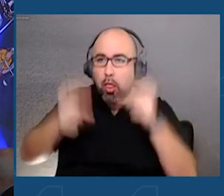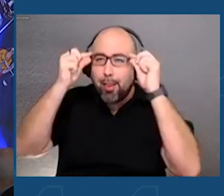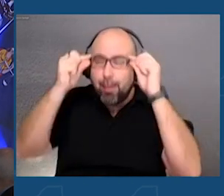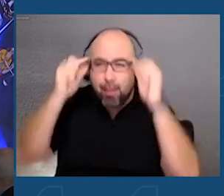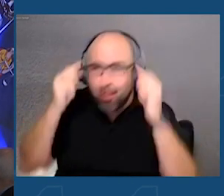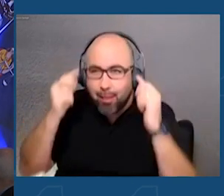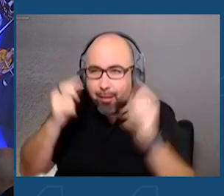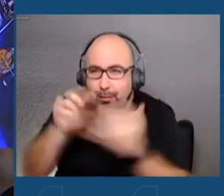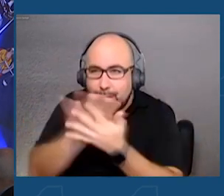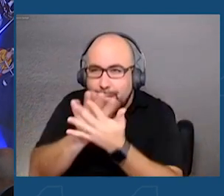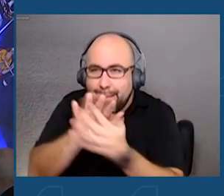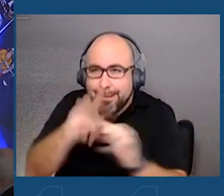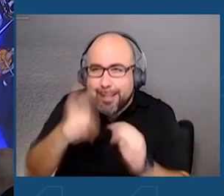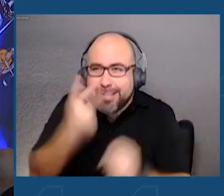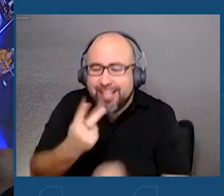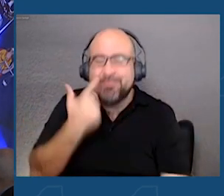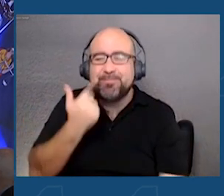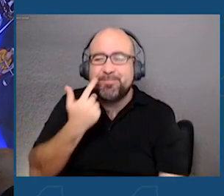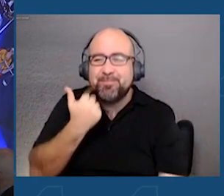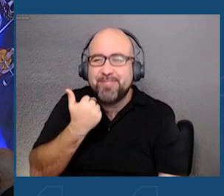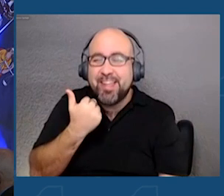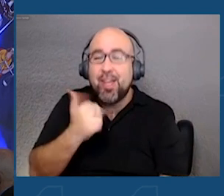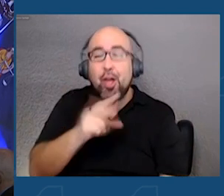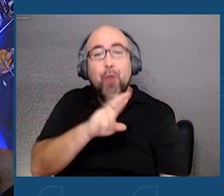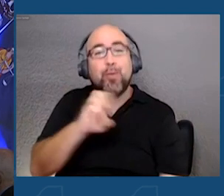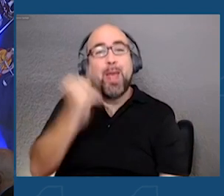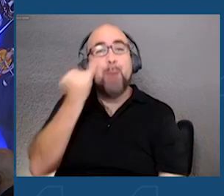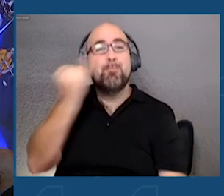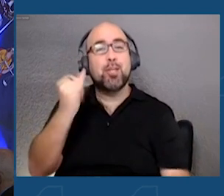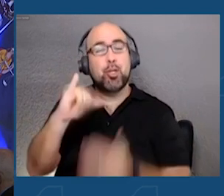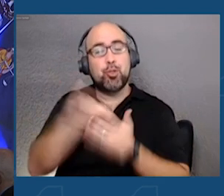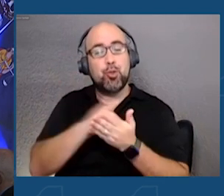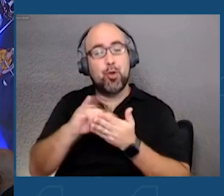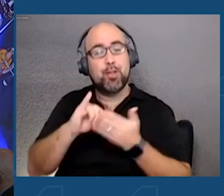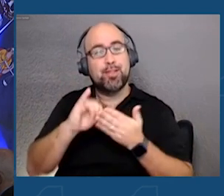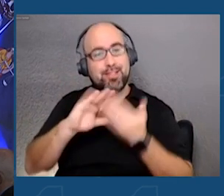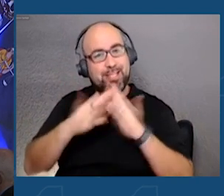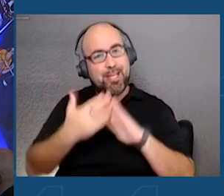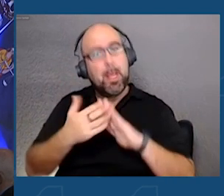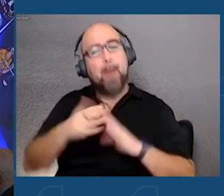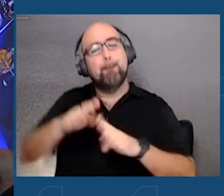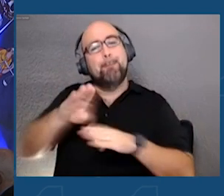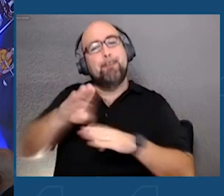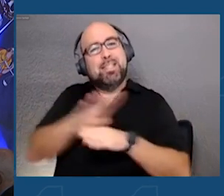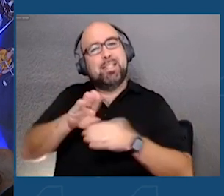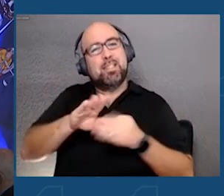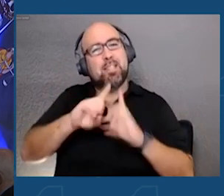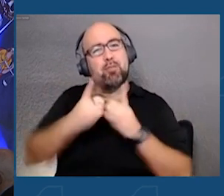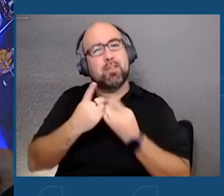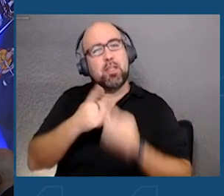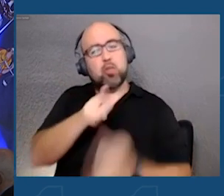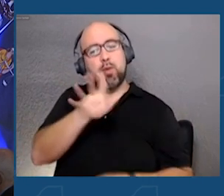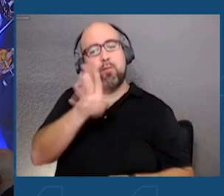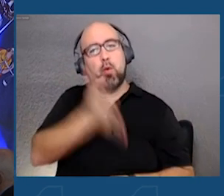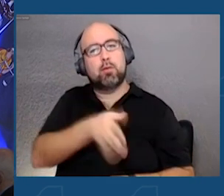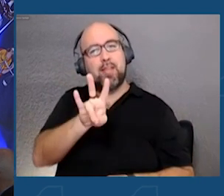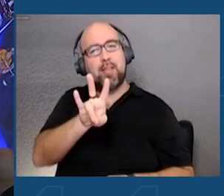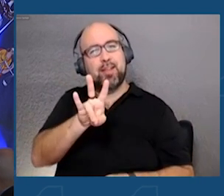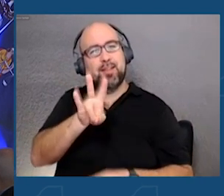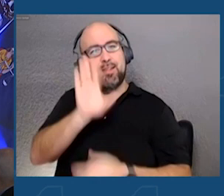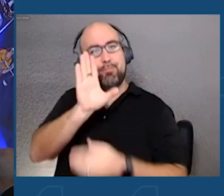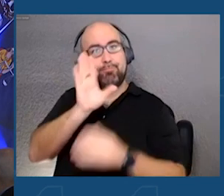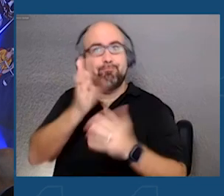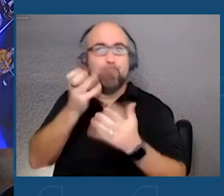Reimagining New York City's business districts as vibrant 24/7 destinations, especially Midtown and Lower Manhattan. Just the idea that